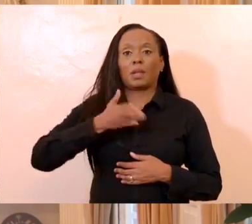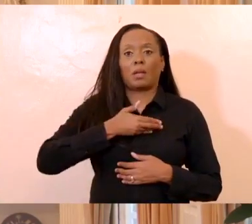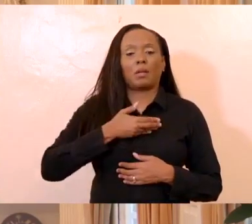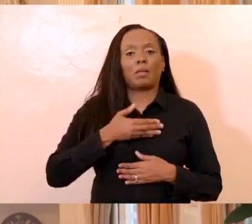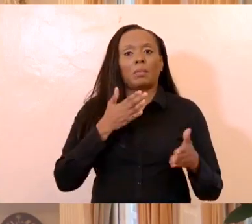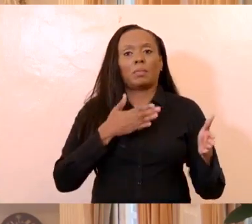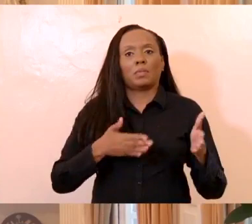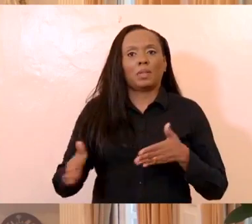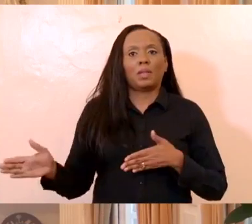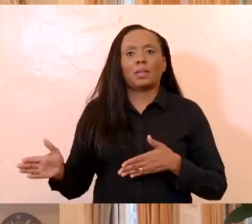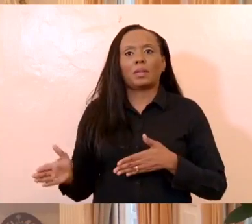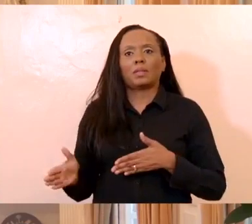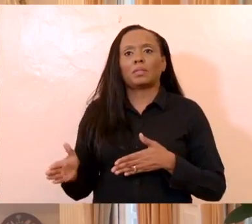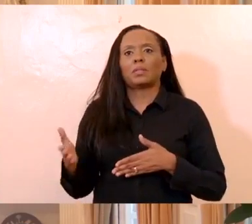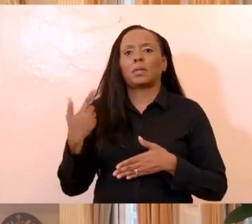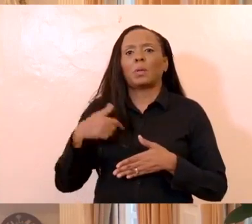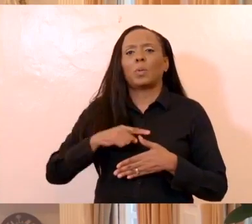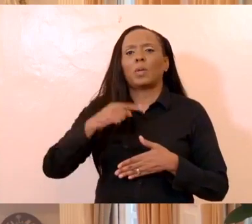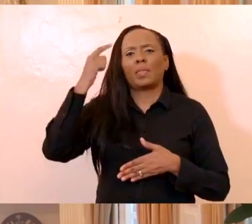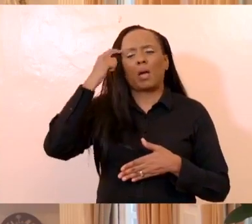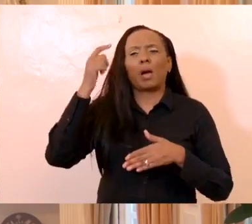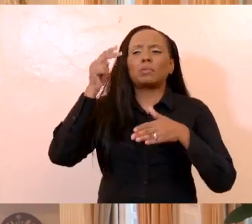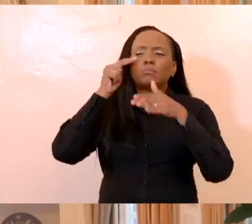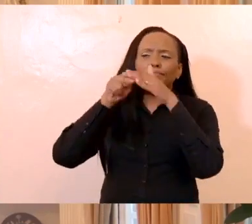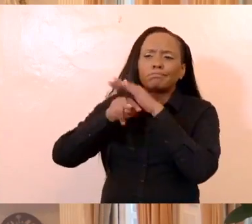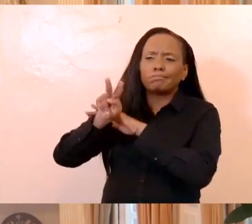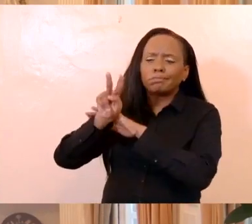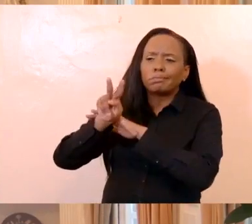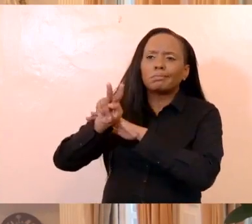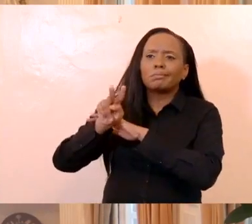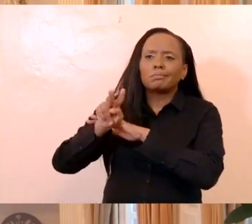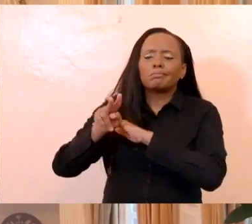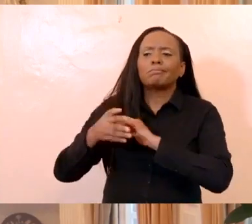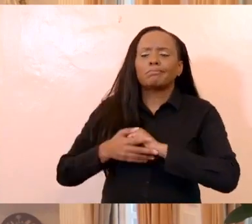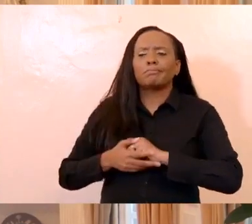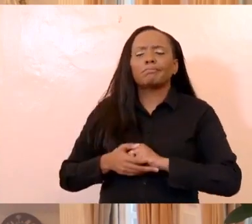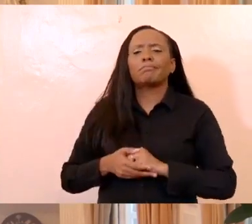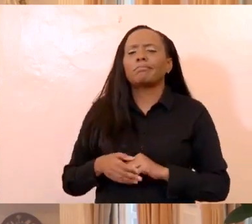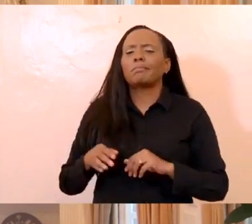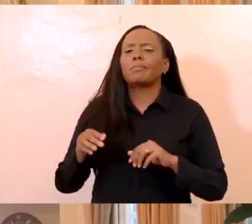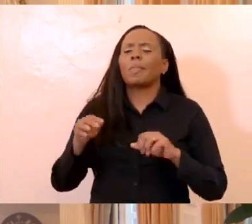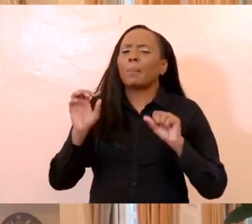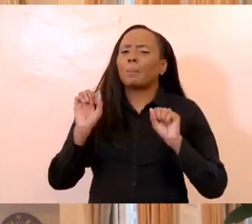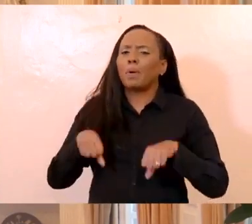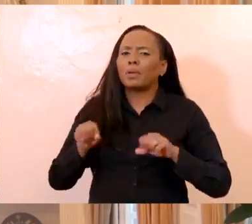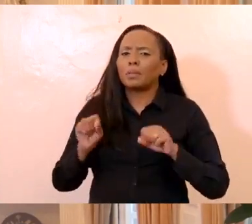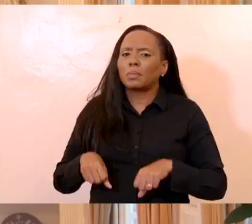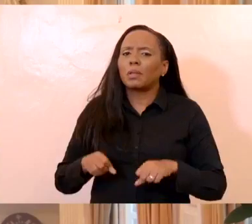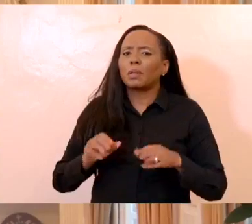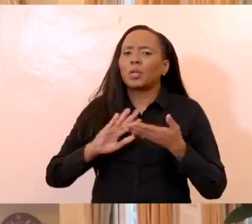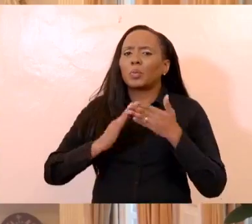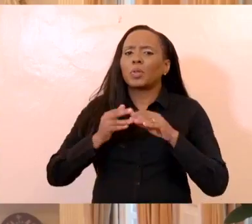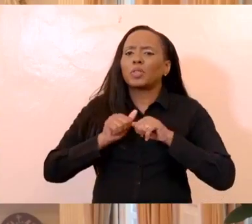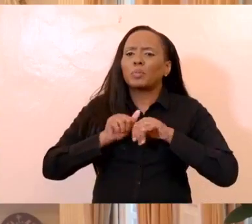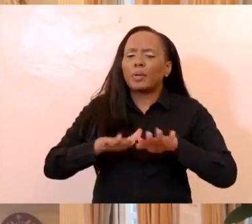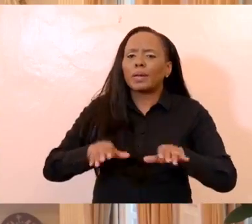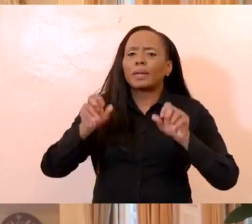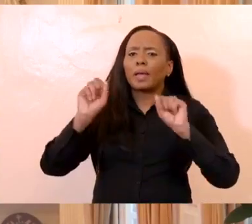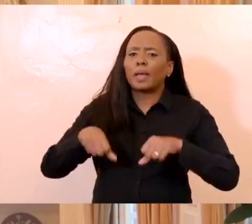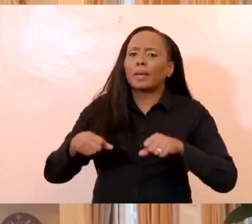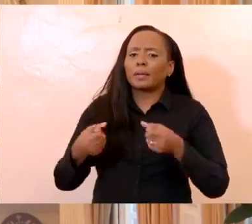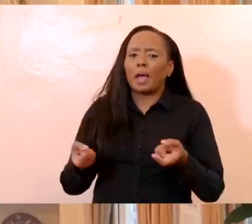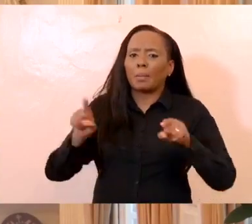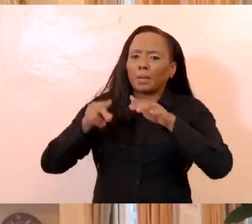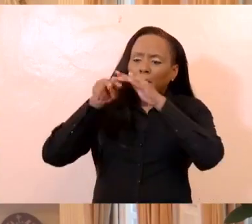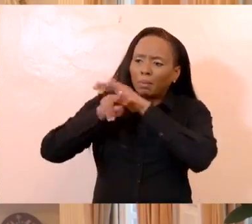envisaged something like this occurring. And so that is why we had stood up Latwangallop, because that was part of the plan. And there are additional facilities that